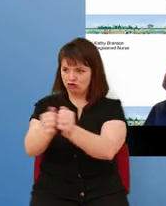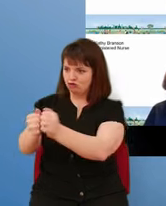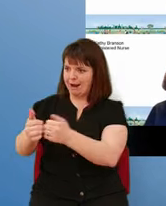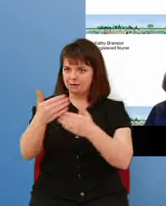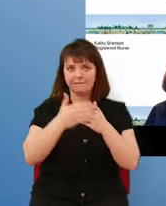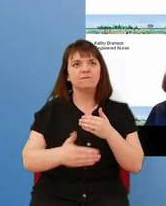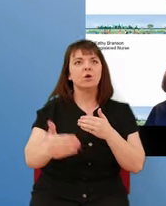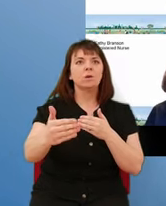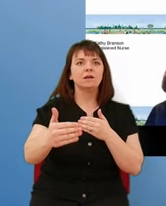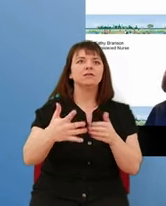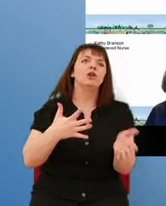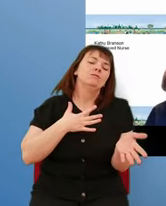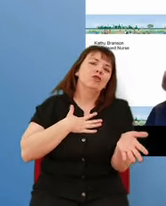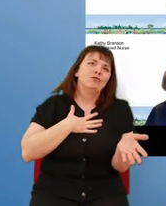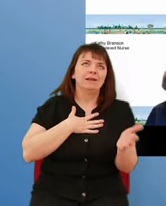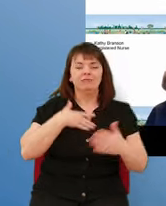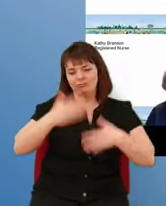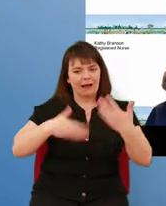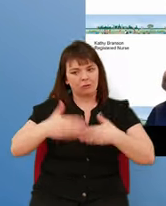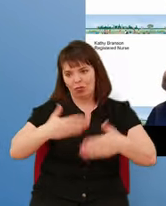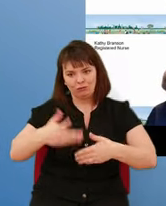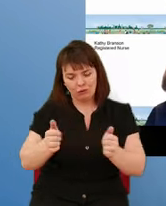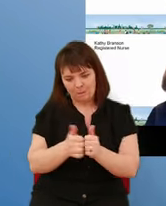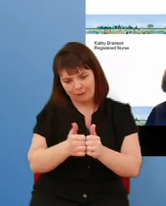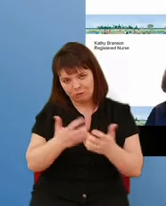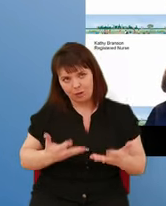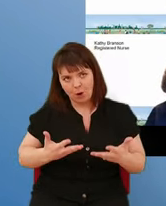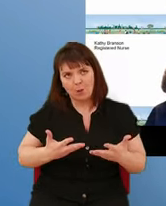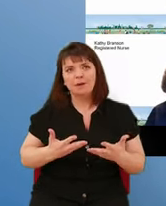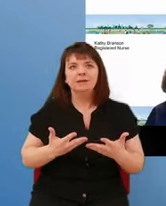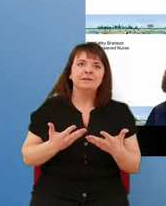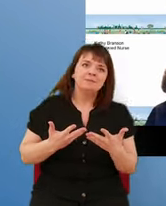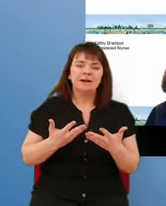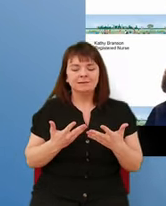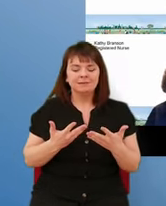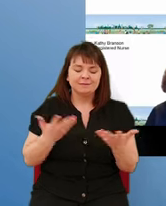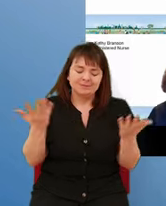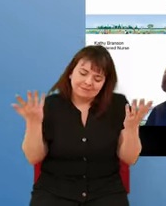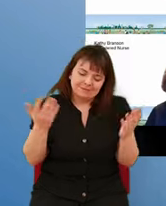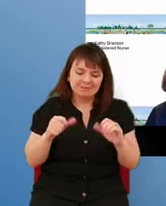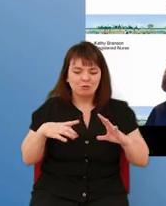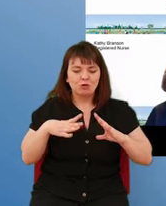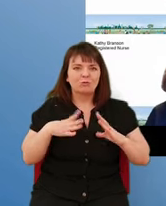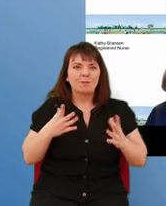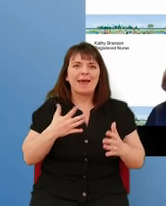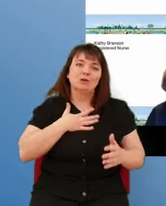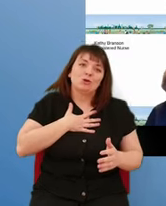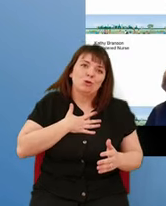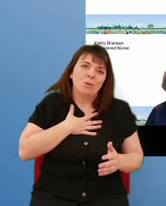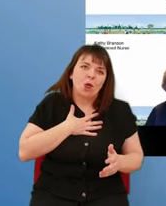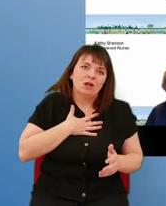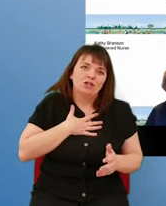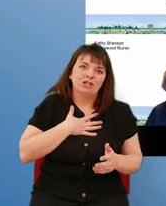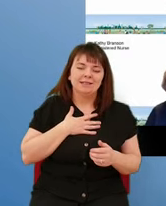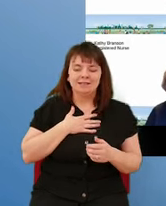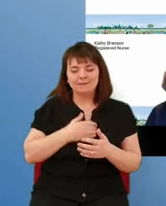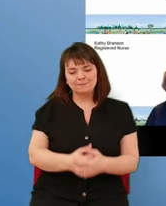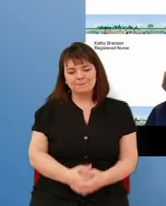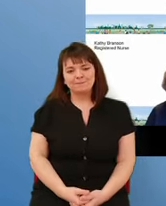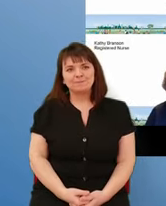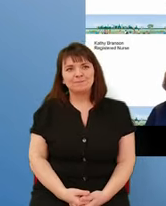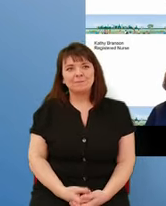and apologies for being on the hop at the beginning. Any questions? I think it's poor chairing skills